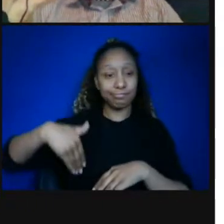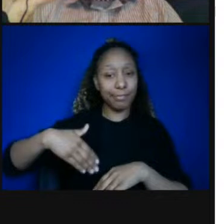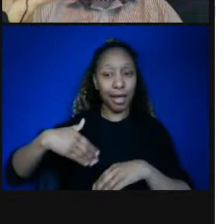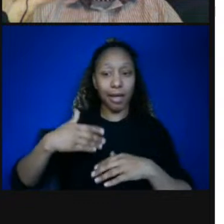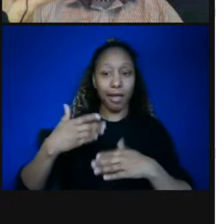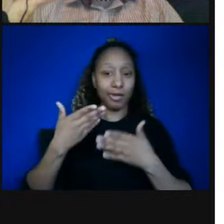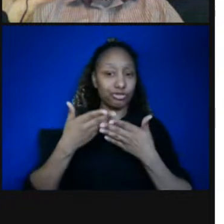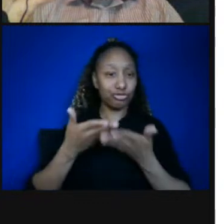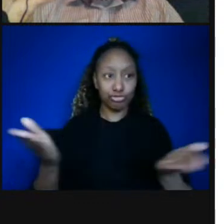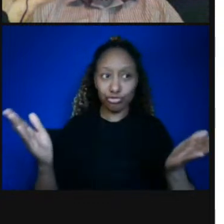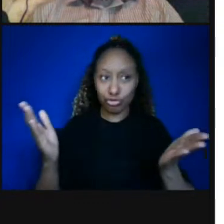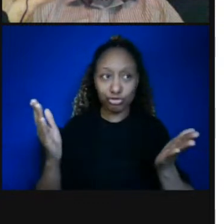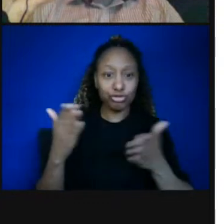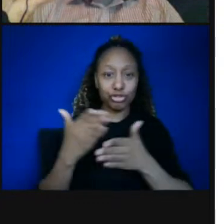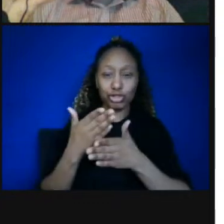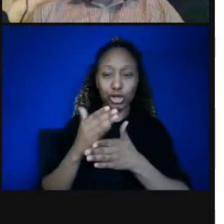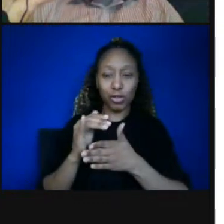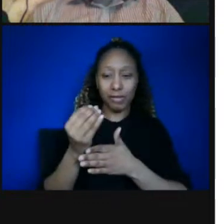with the public.